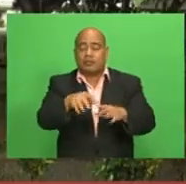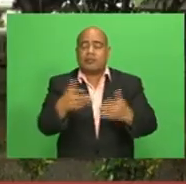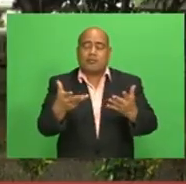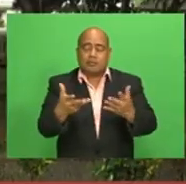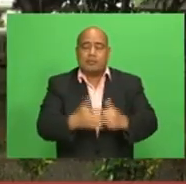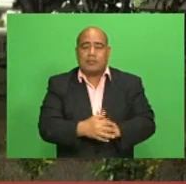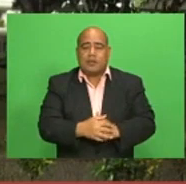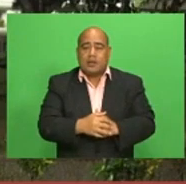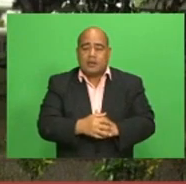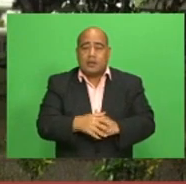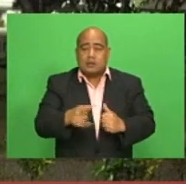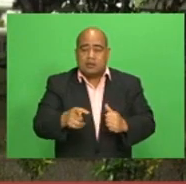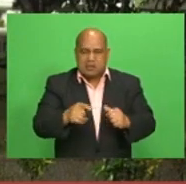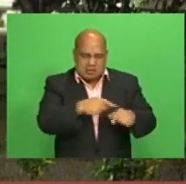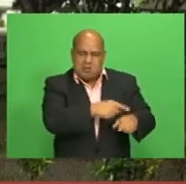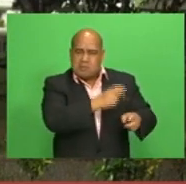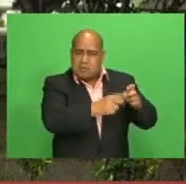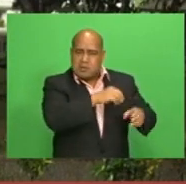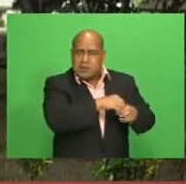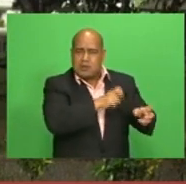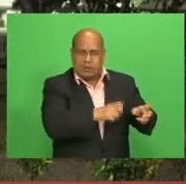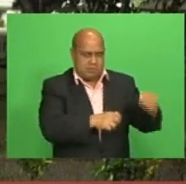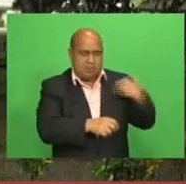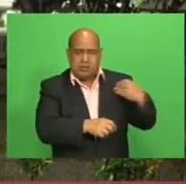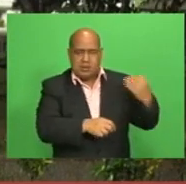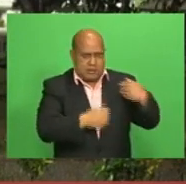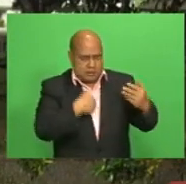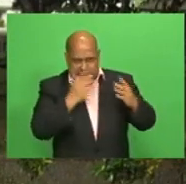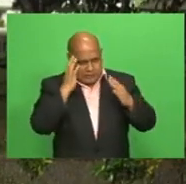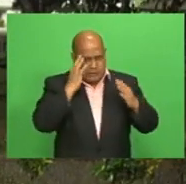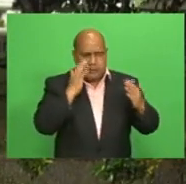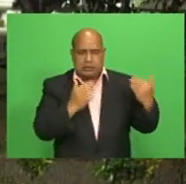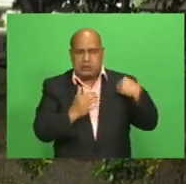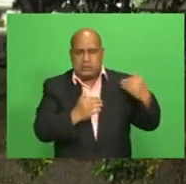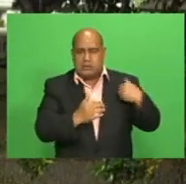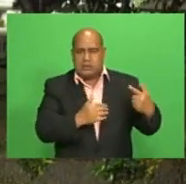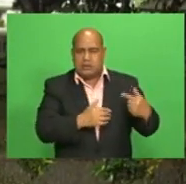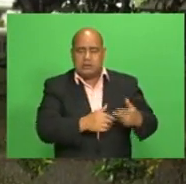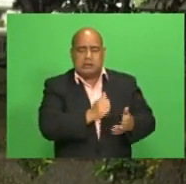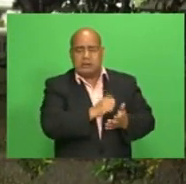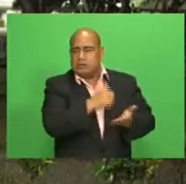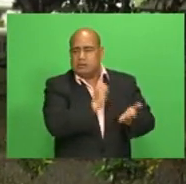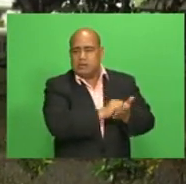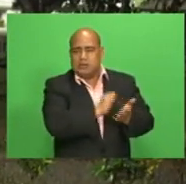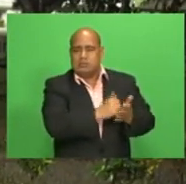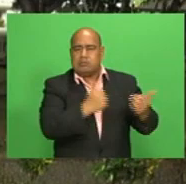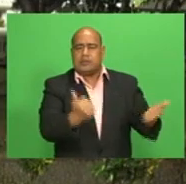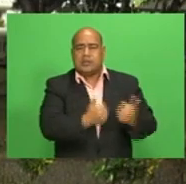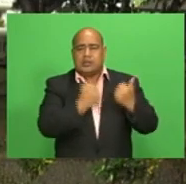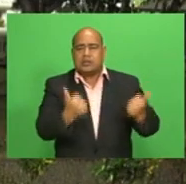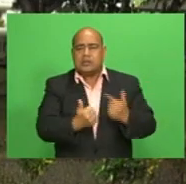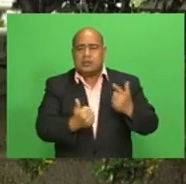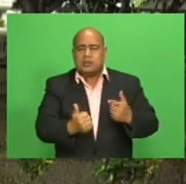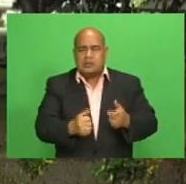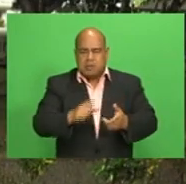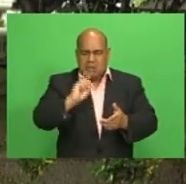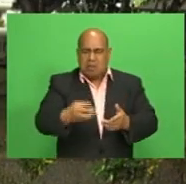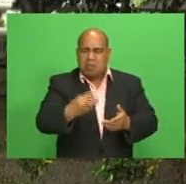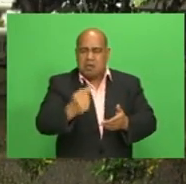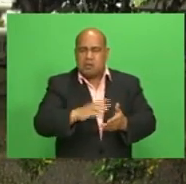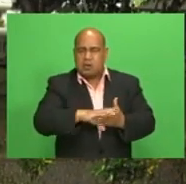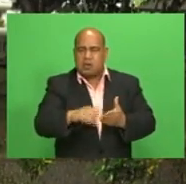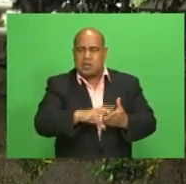way, it's really a big hassle, because thousands of dollars is being